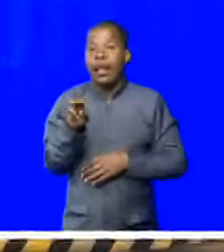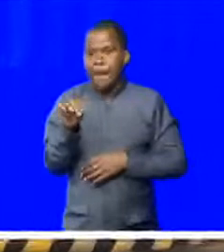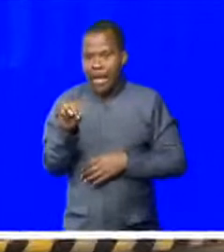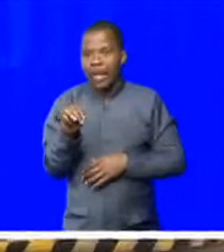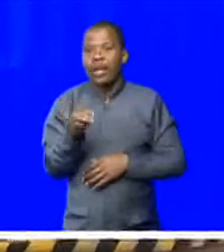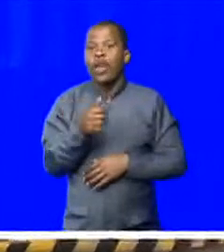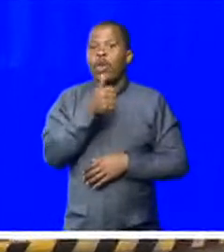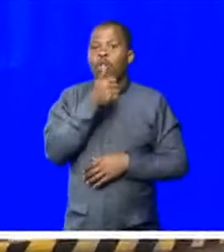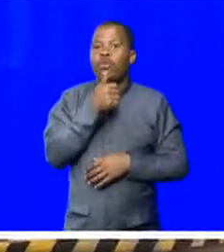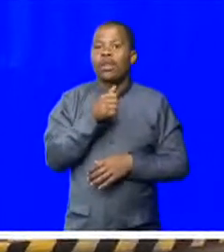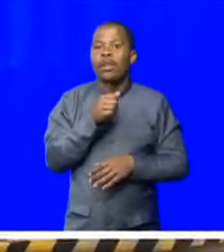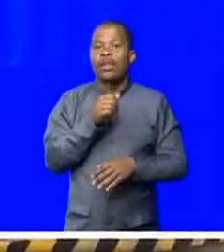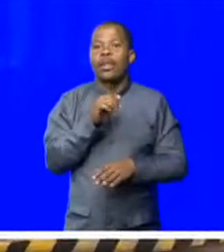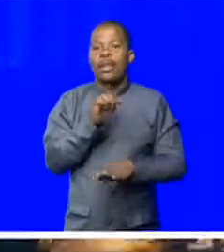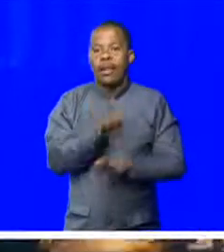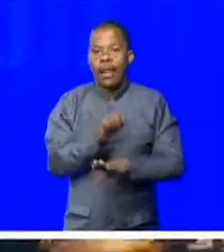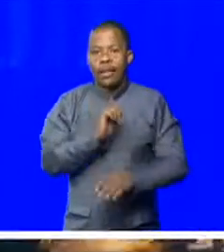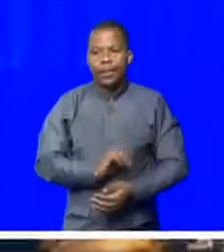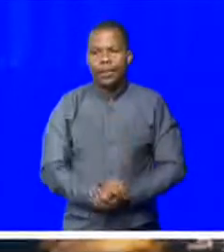Mdluli, Ezulwini.